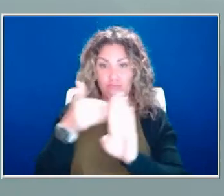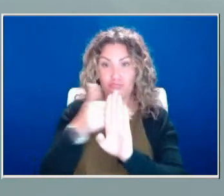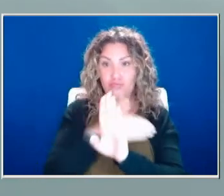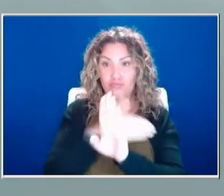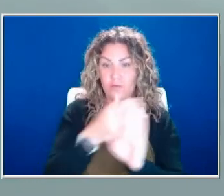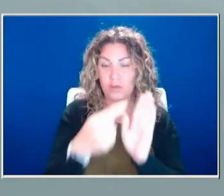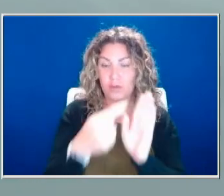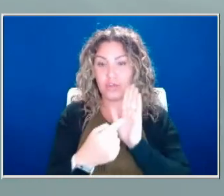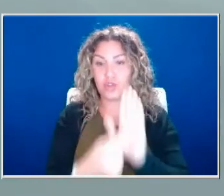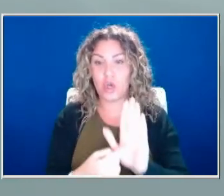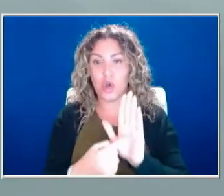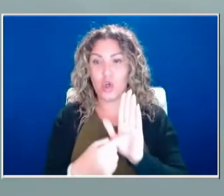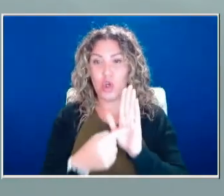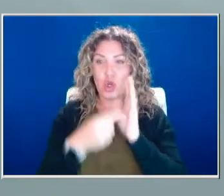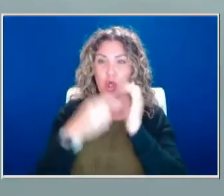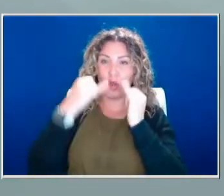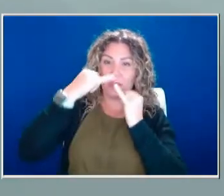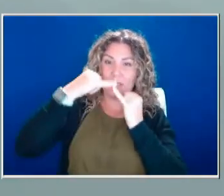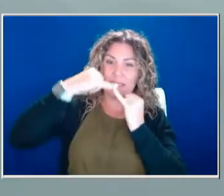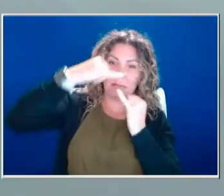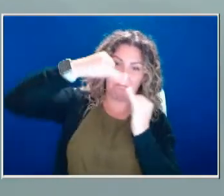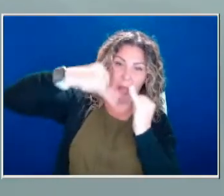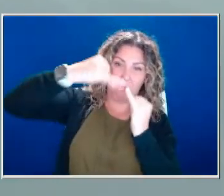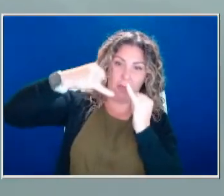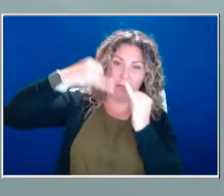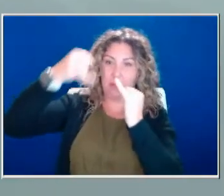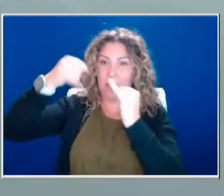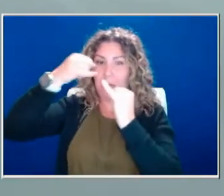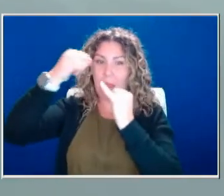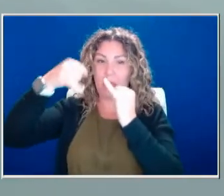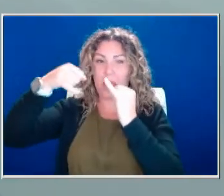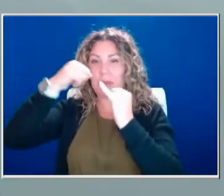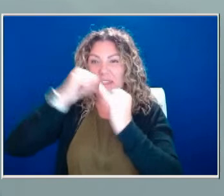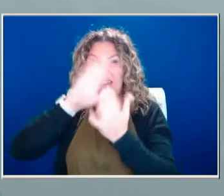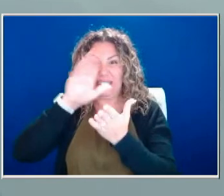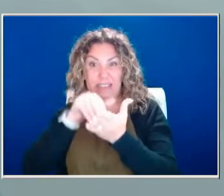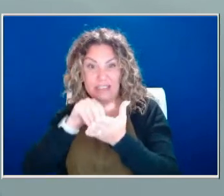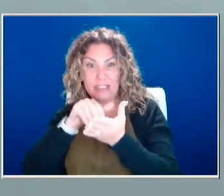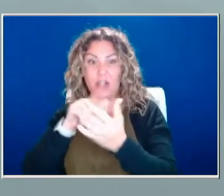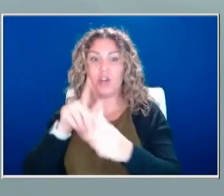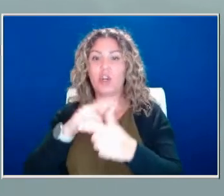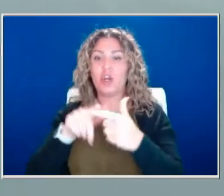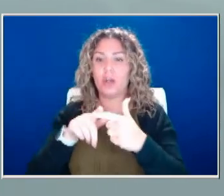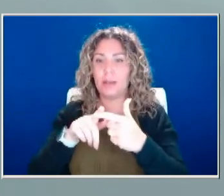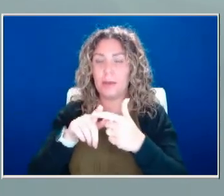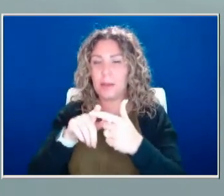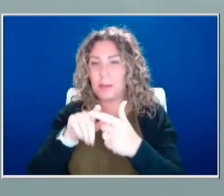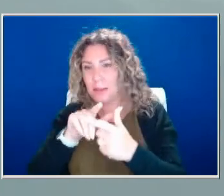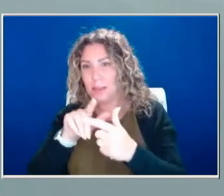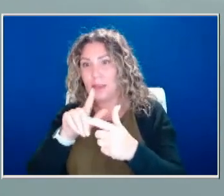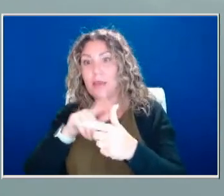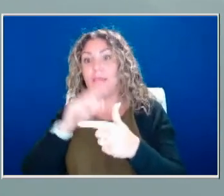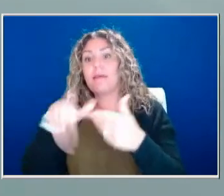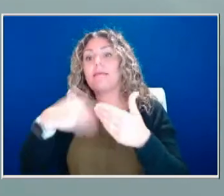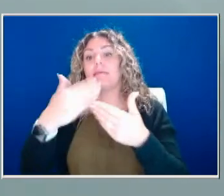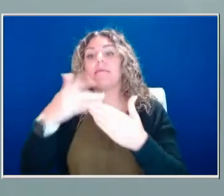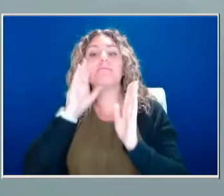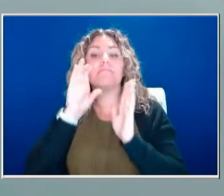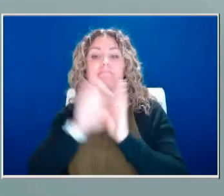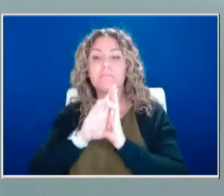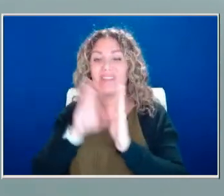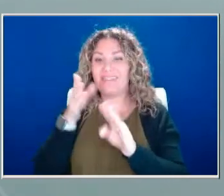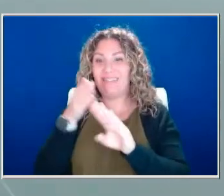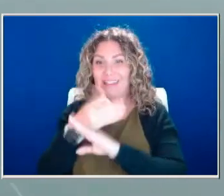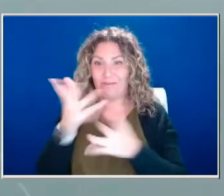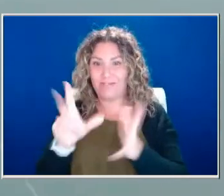was a tangle of blood vessels there in the center of it. And right there, kind of right in the middle. And if you go to the next one, this is after the